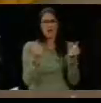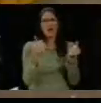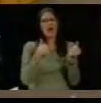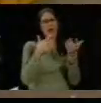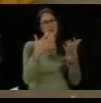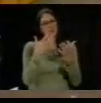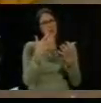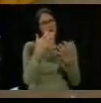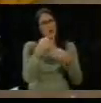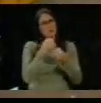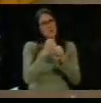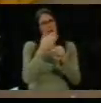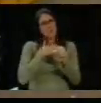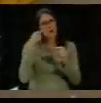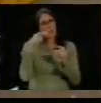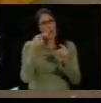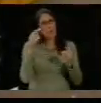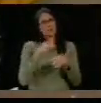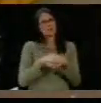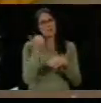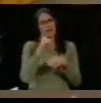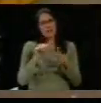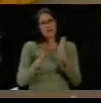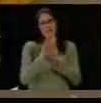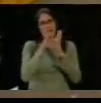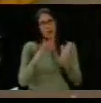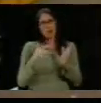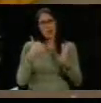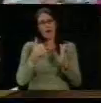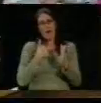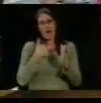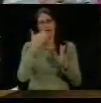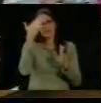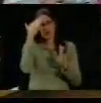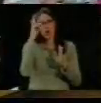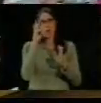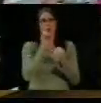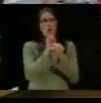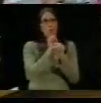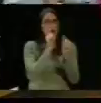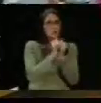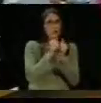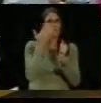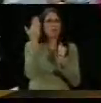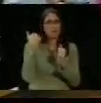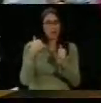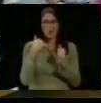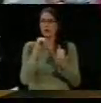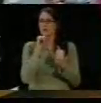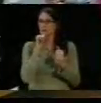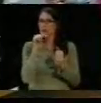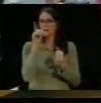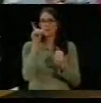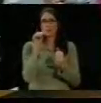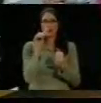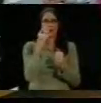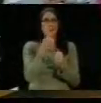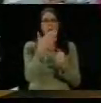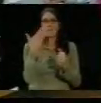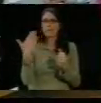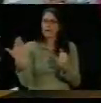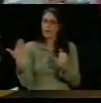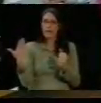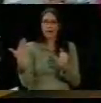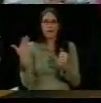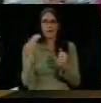want to make this point. Any developer I have ever known or been associated with doesn't do one thing